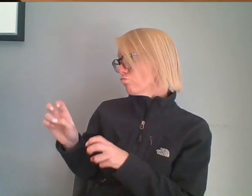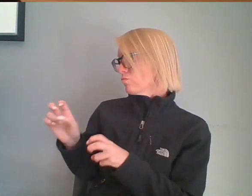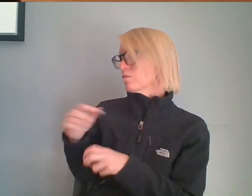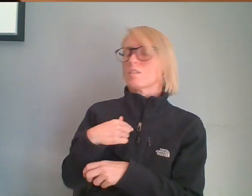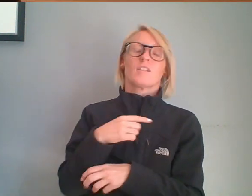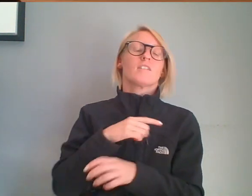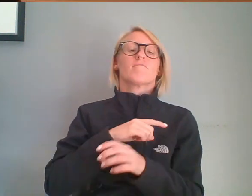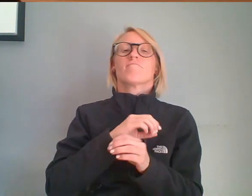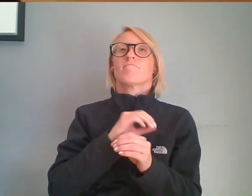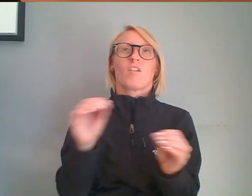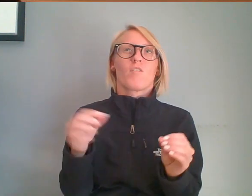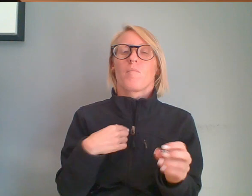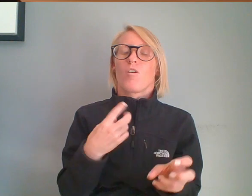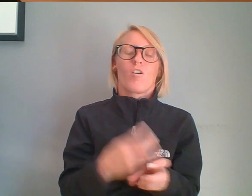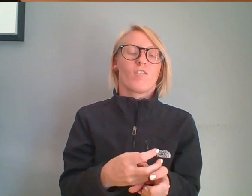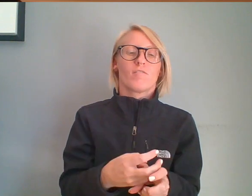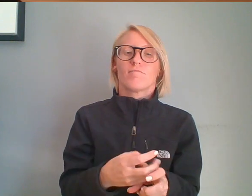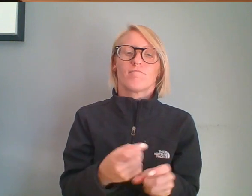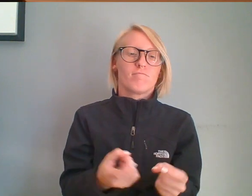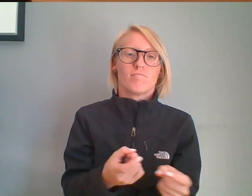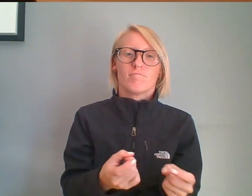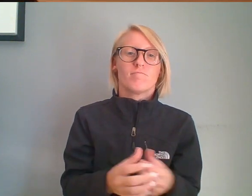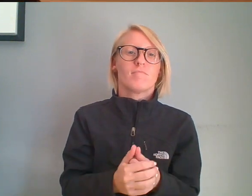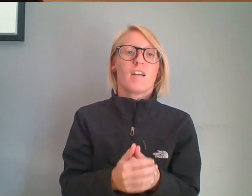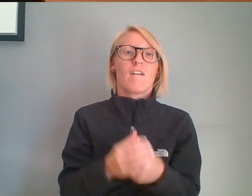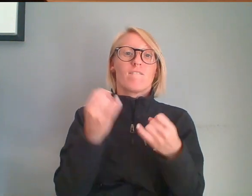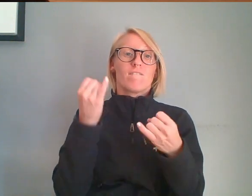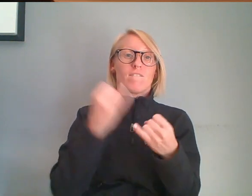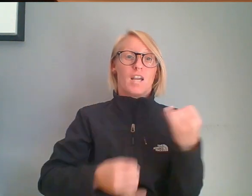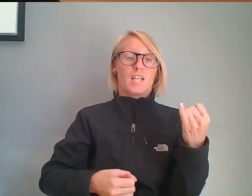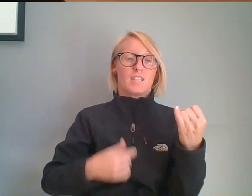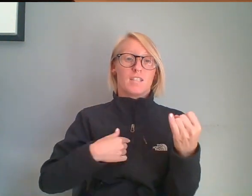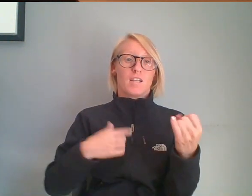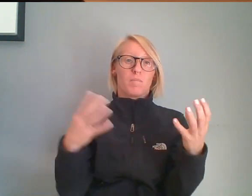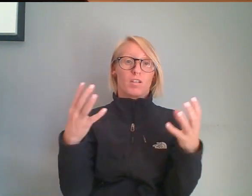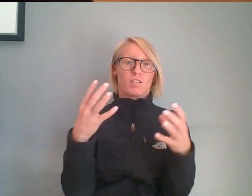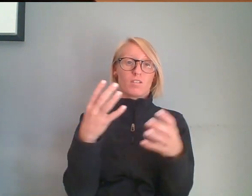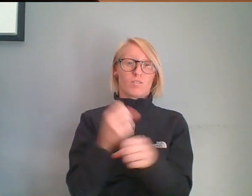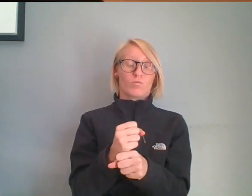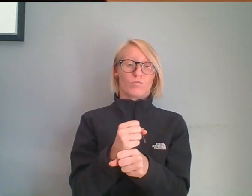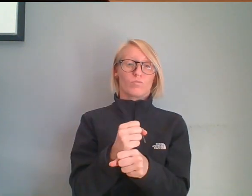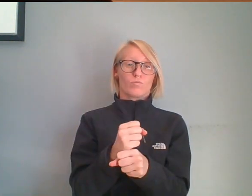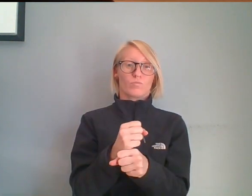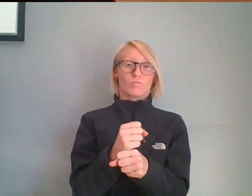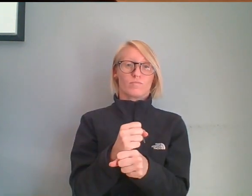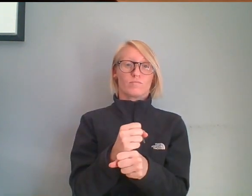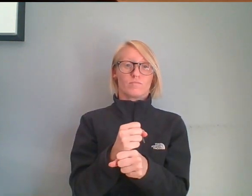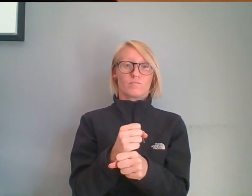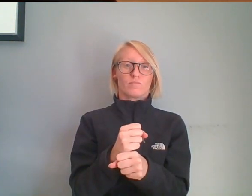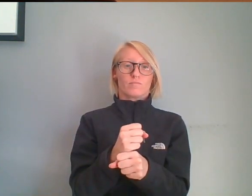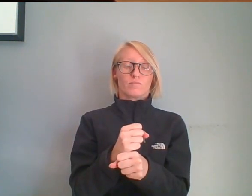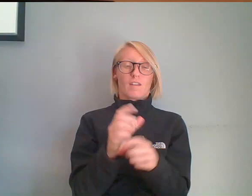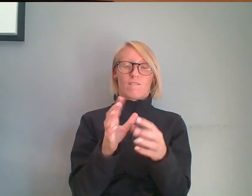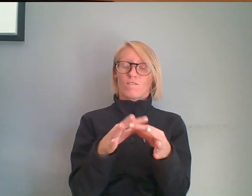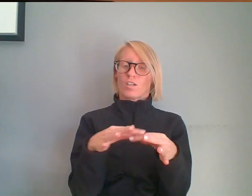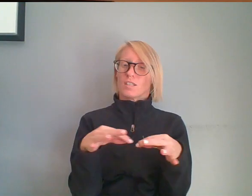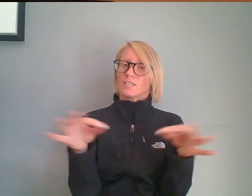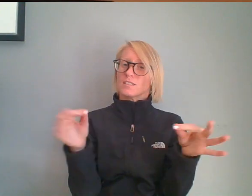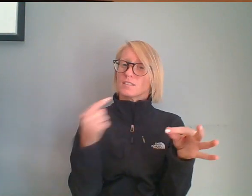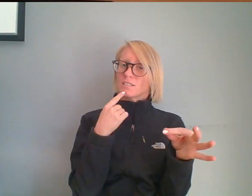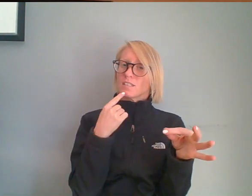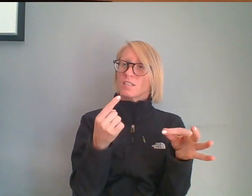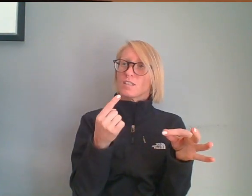are painful. And then finally, I'm going to conclude with a phrase or saying that comes from the wonderful world of